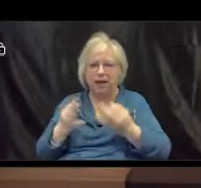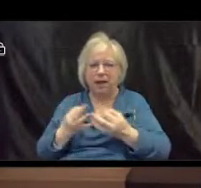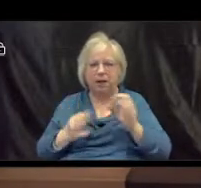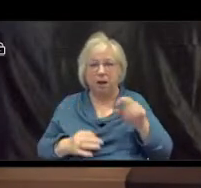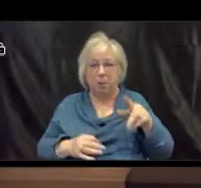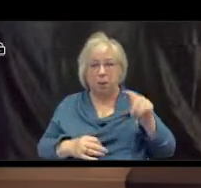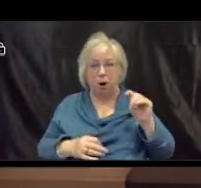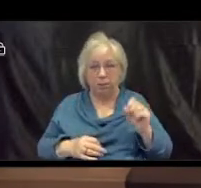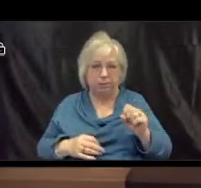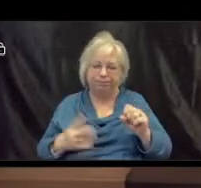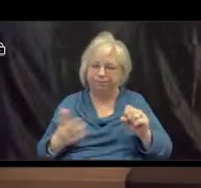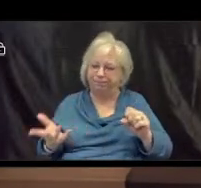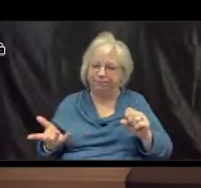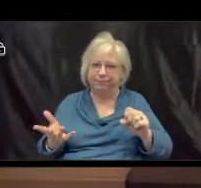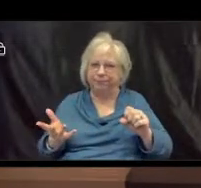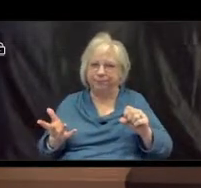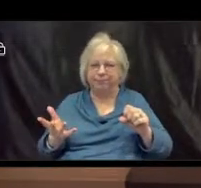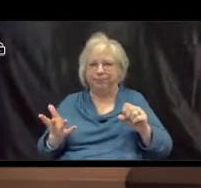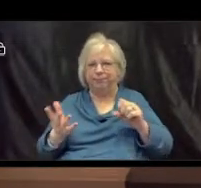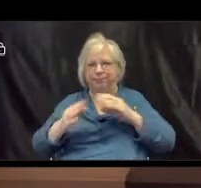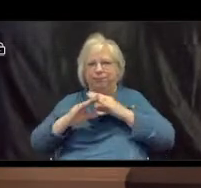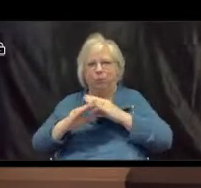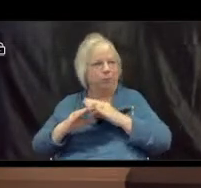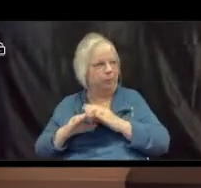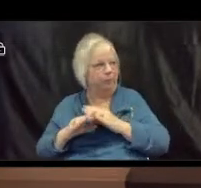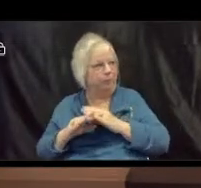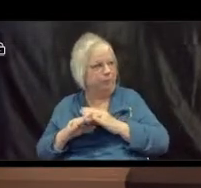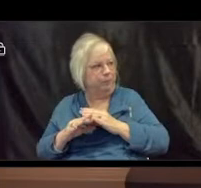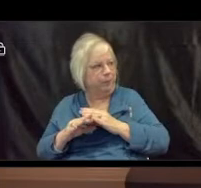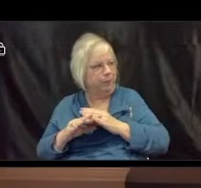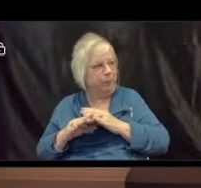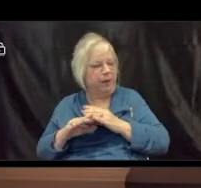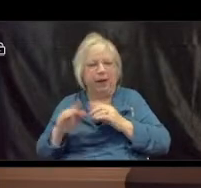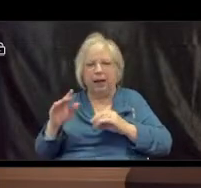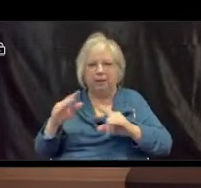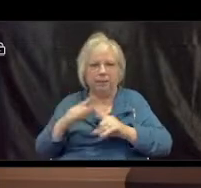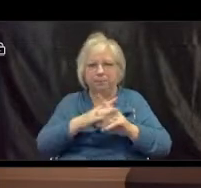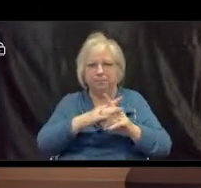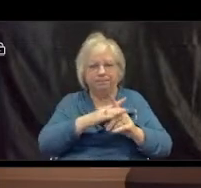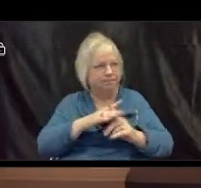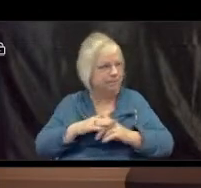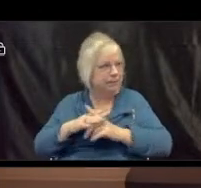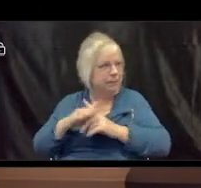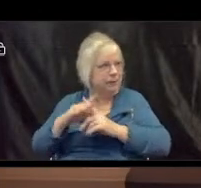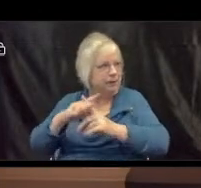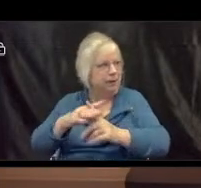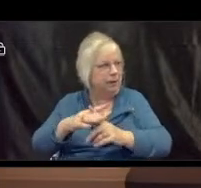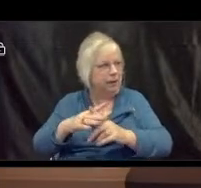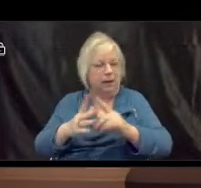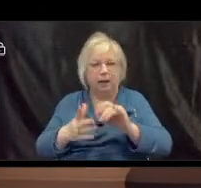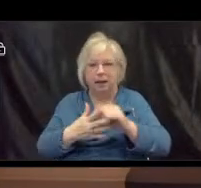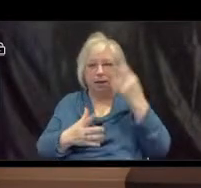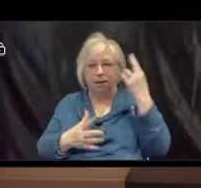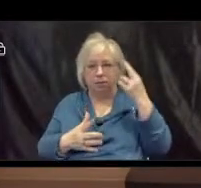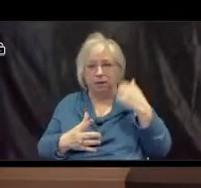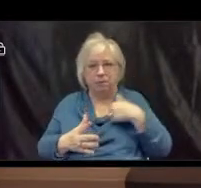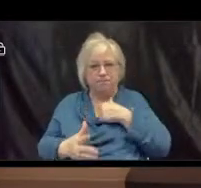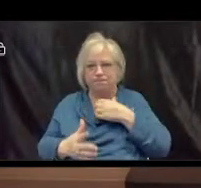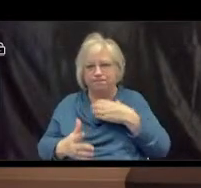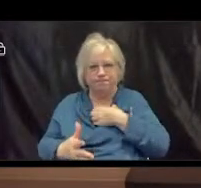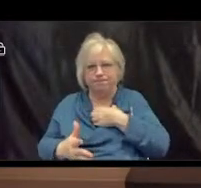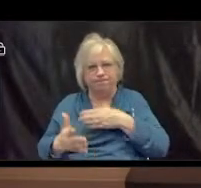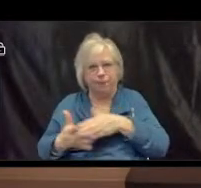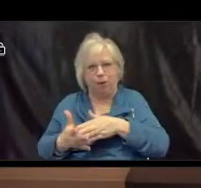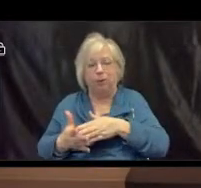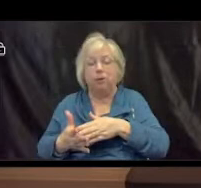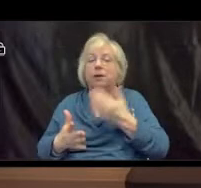higher and multi-story, which could be, and that's the reason that we're opposed to it.